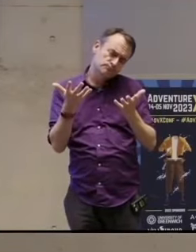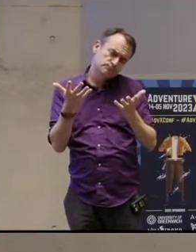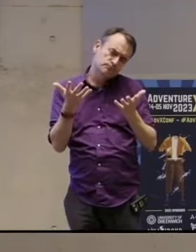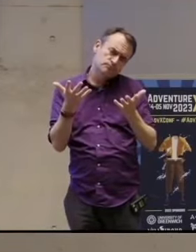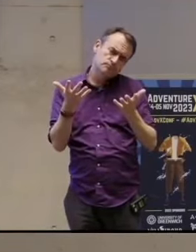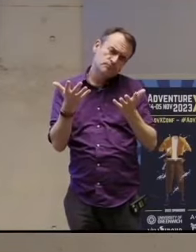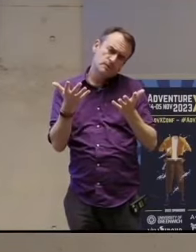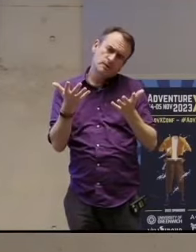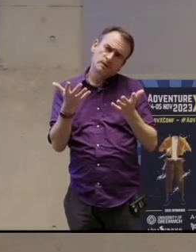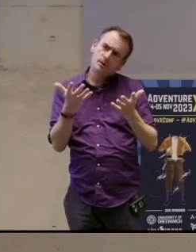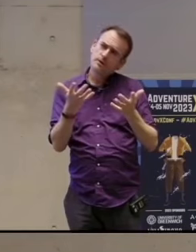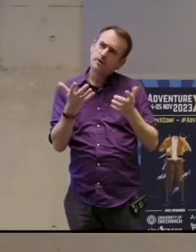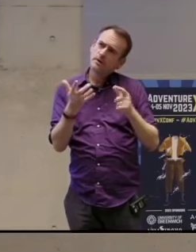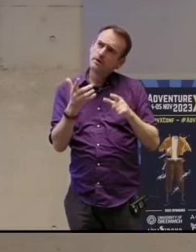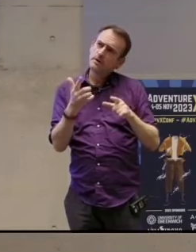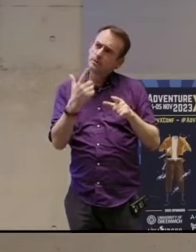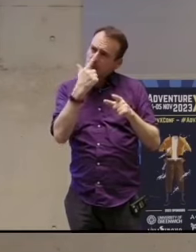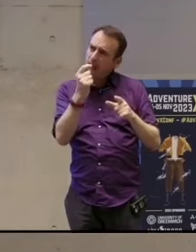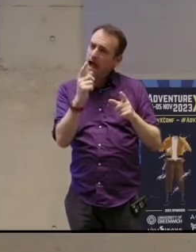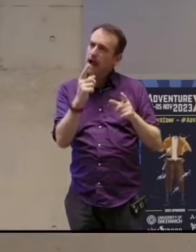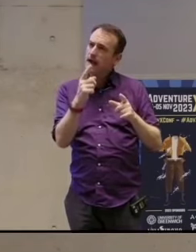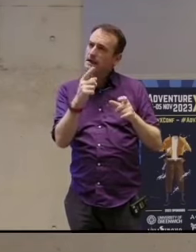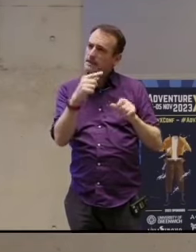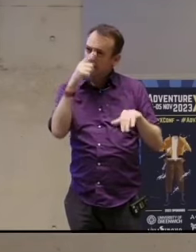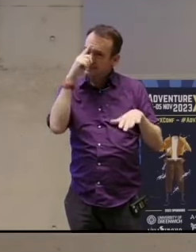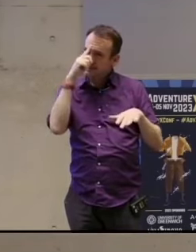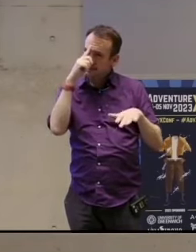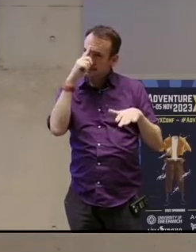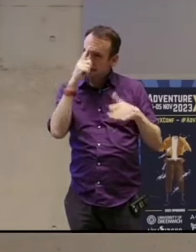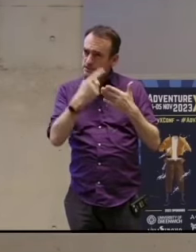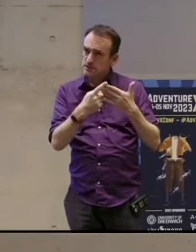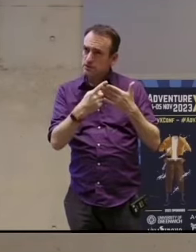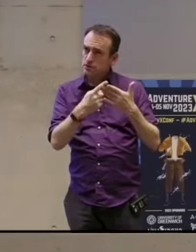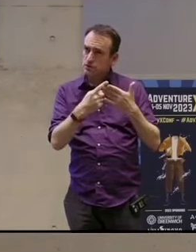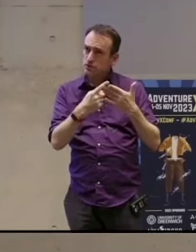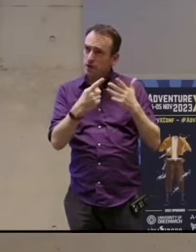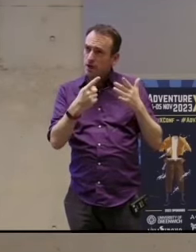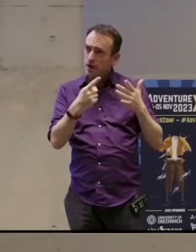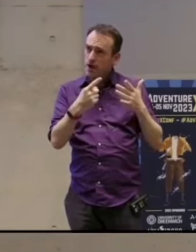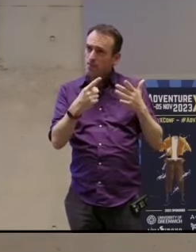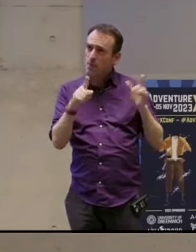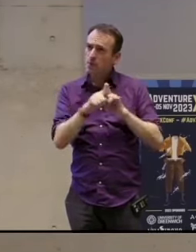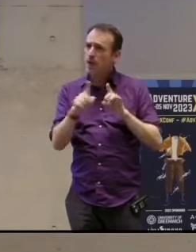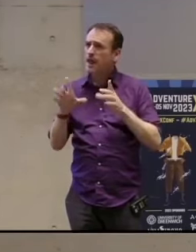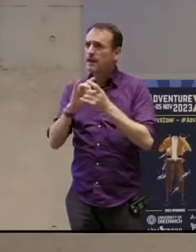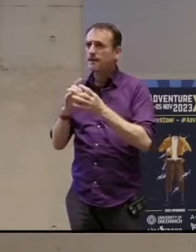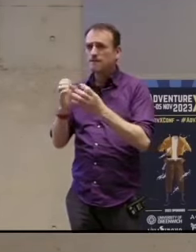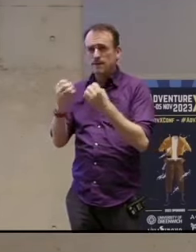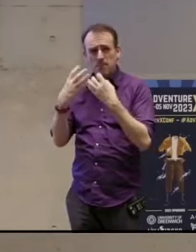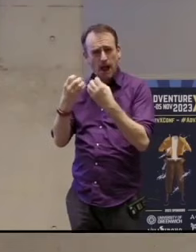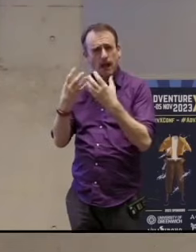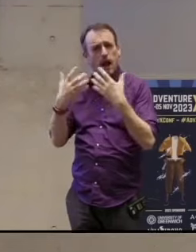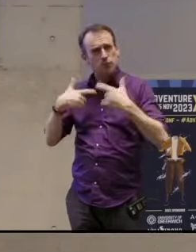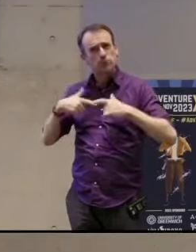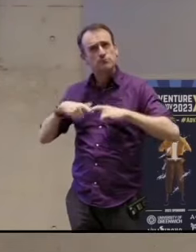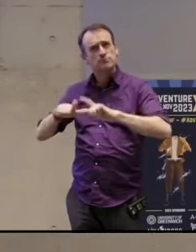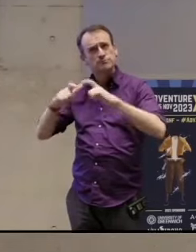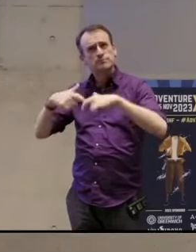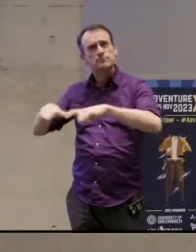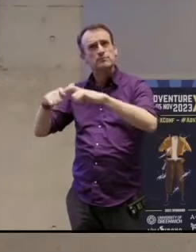make a start and then you have to have, that feedback has to be ongoing, is basically what